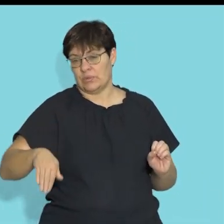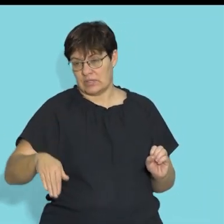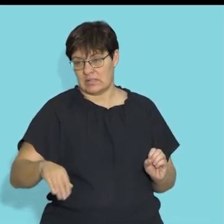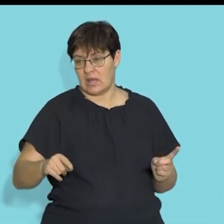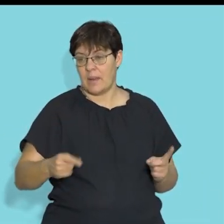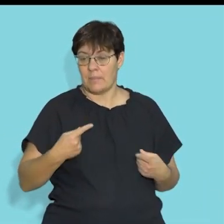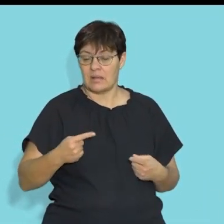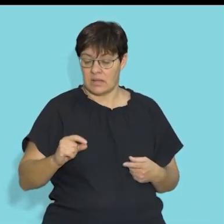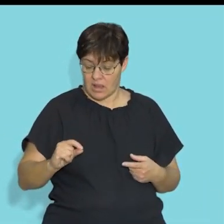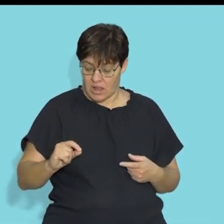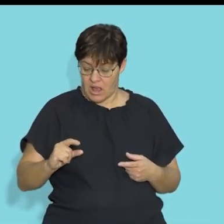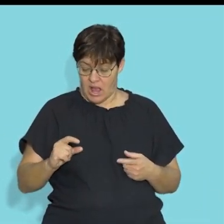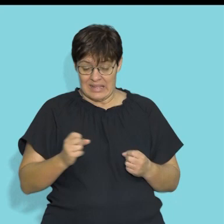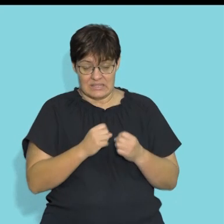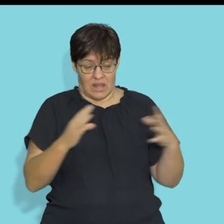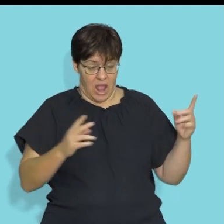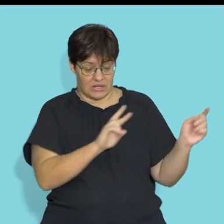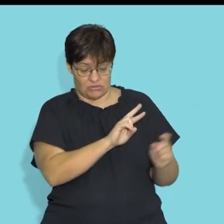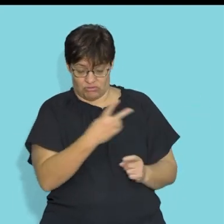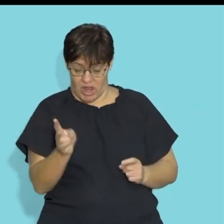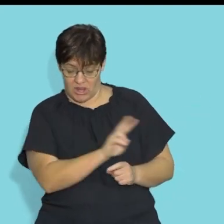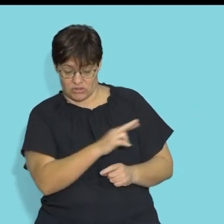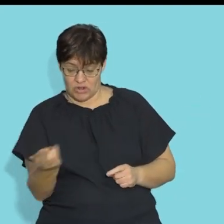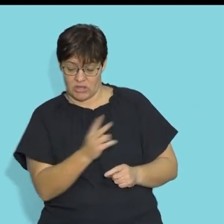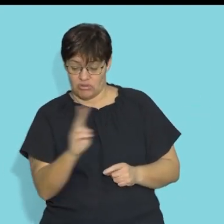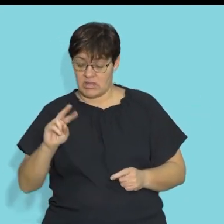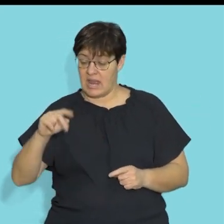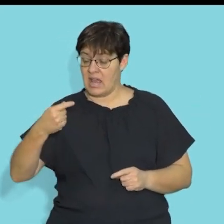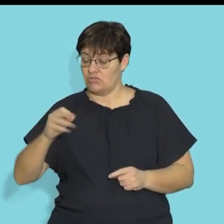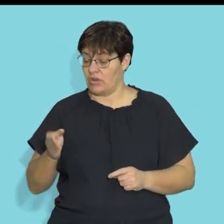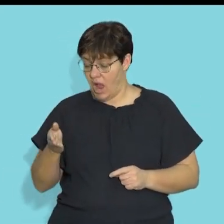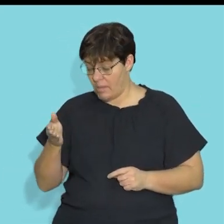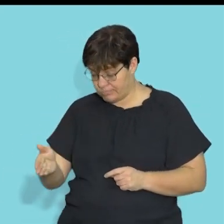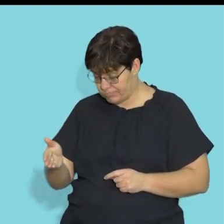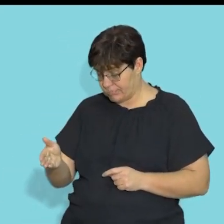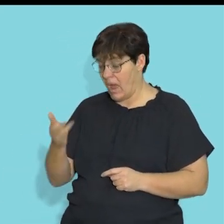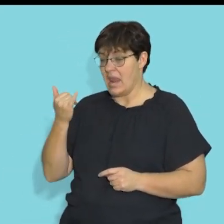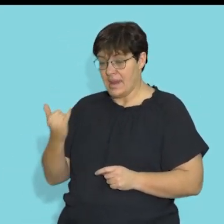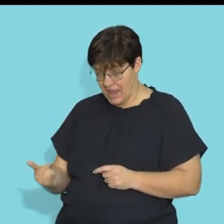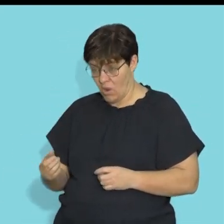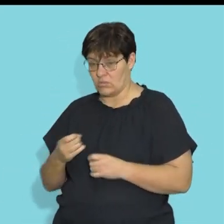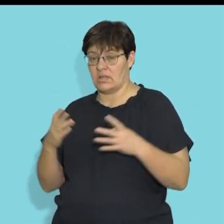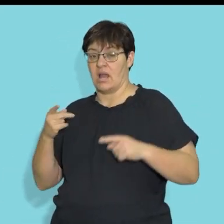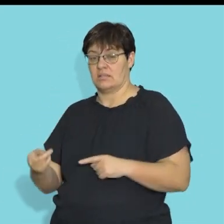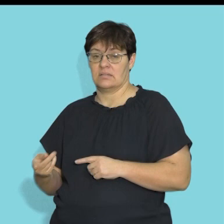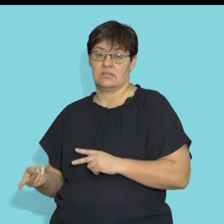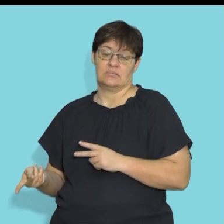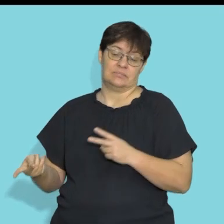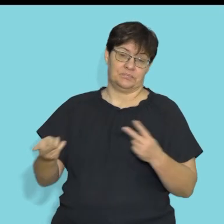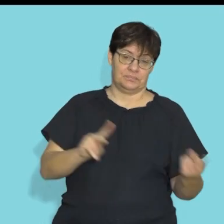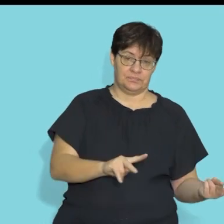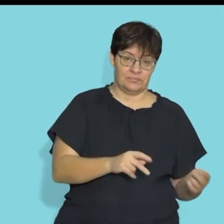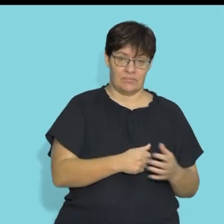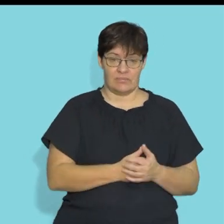as soon as it started to convert and make ammonia, we had a reaction that looked like